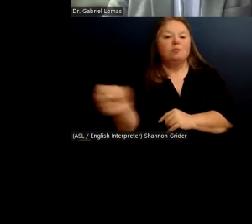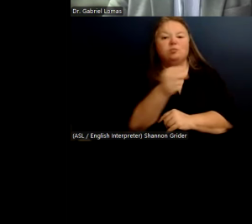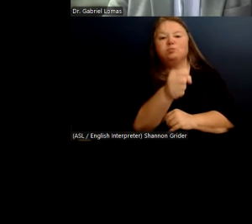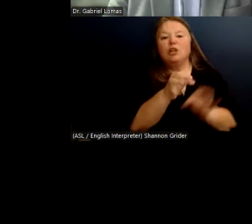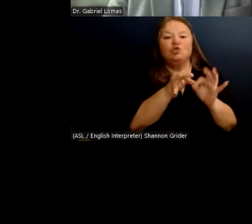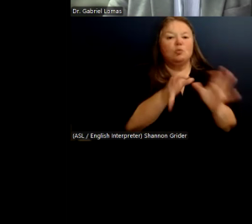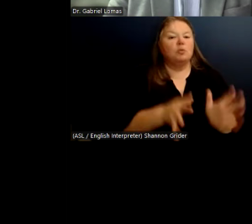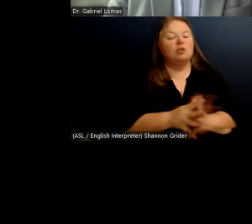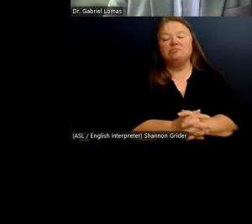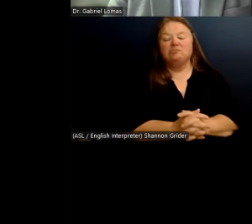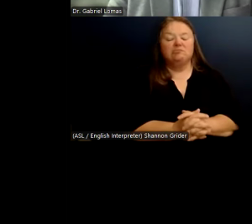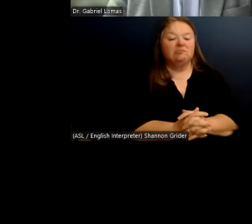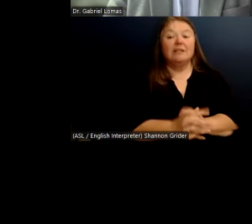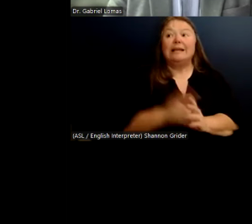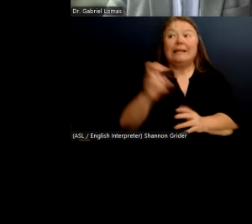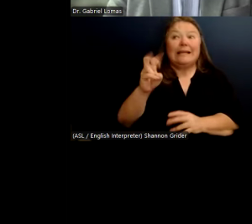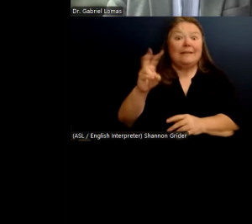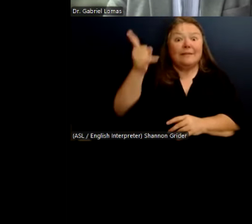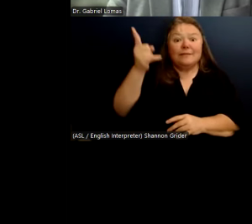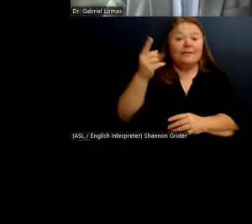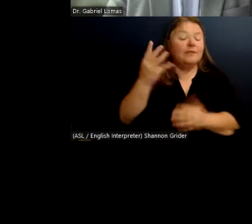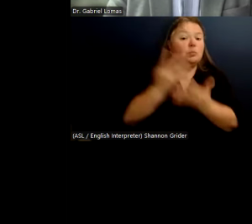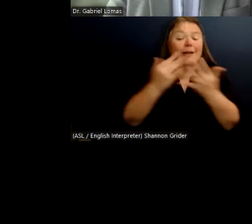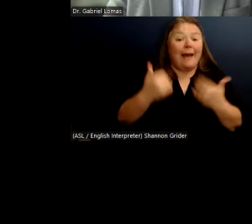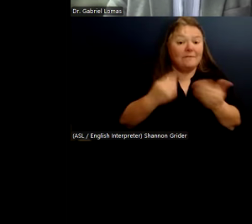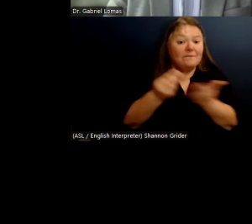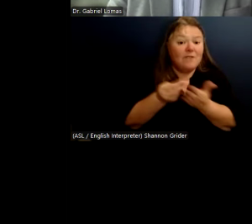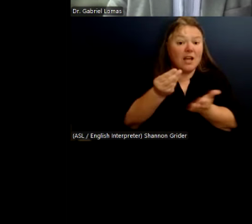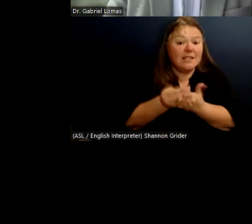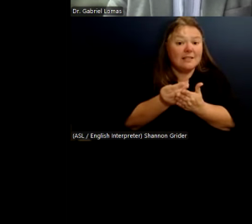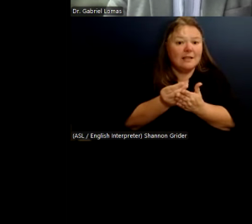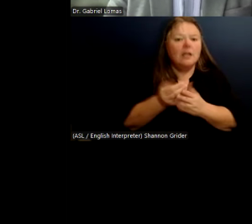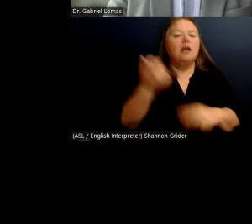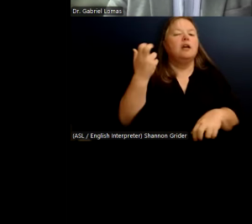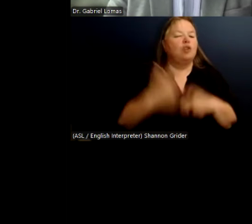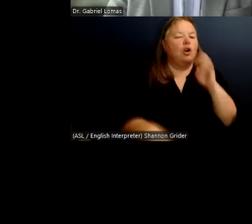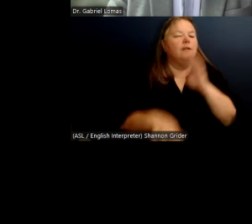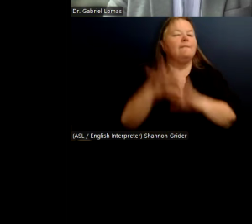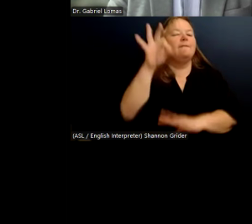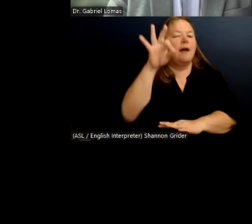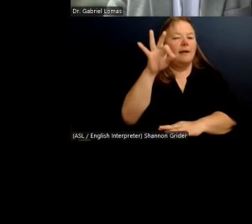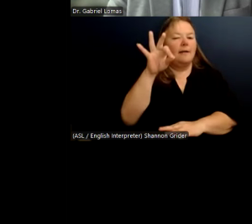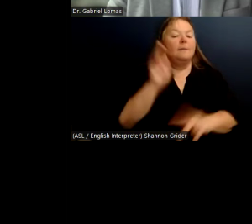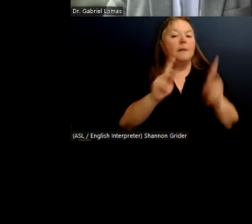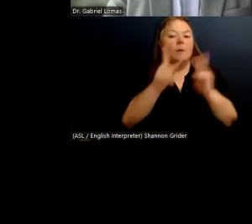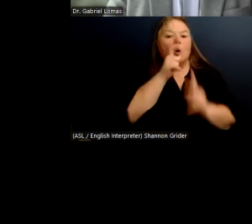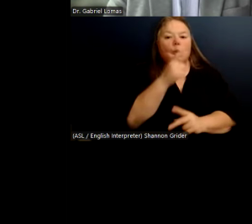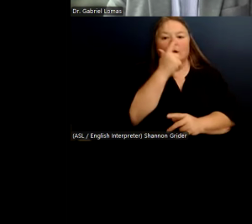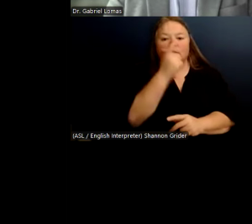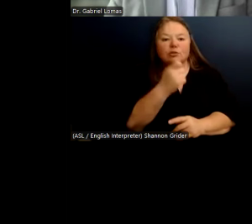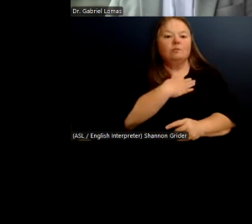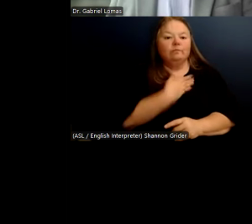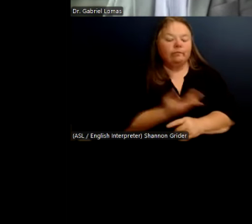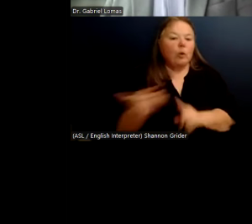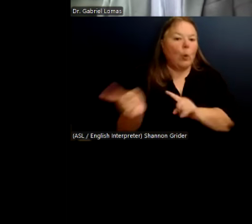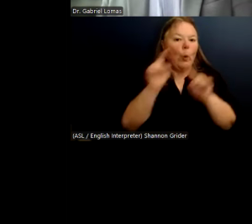And even if there's funds to provide interpreters, it's very difficult to find individuals who are interested in working in